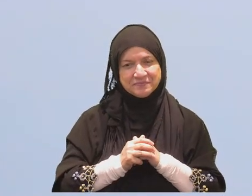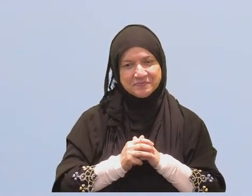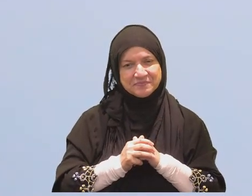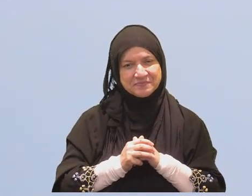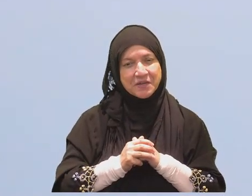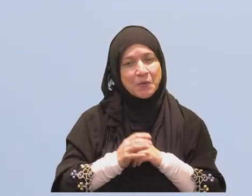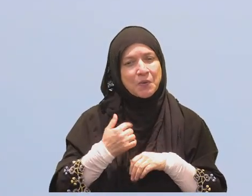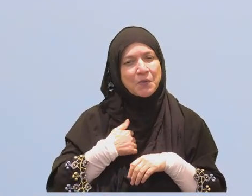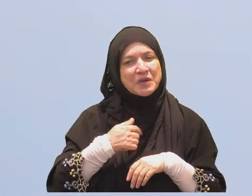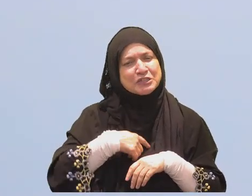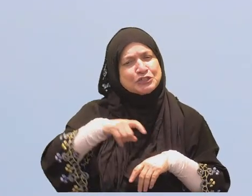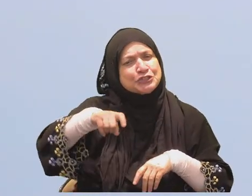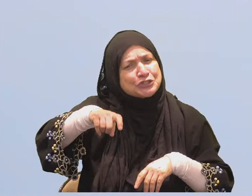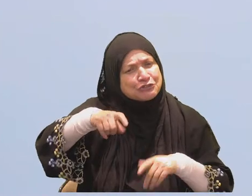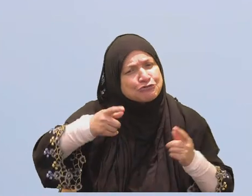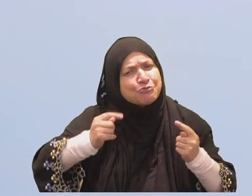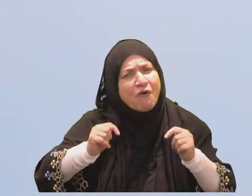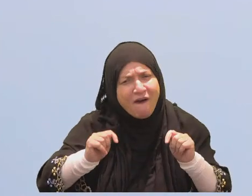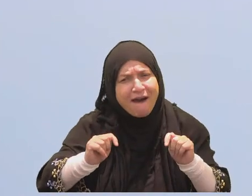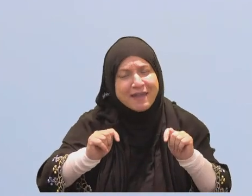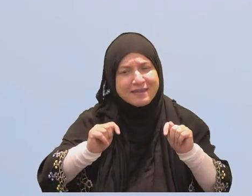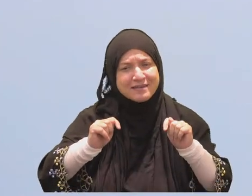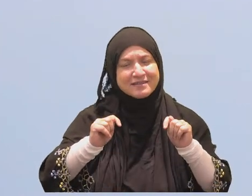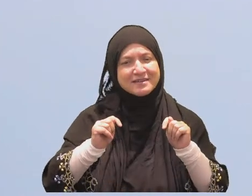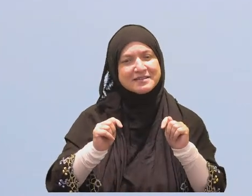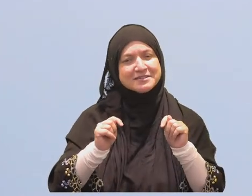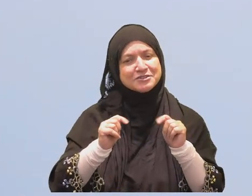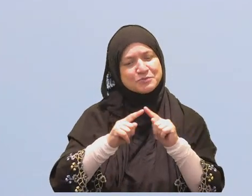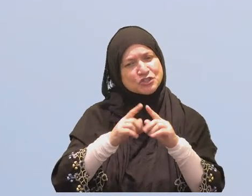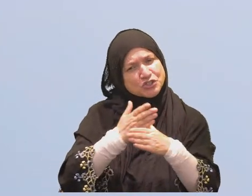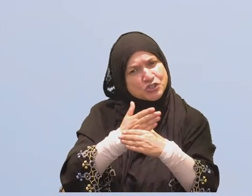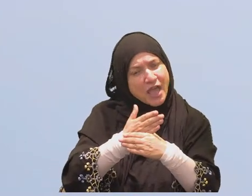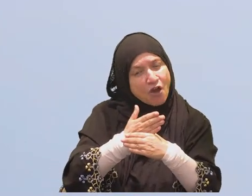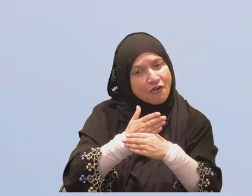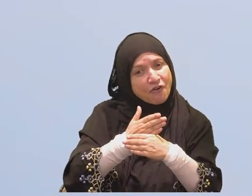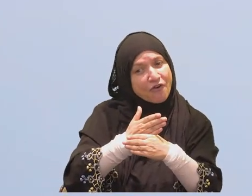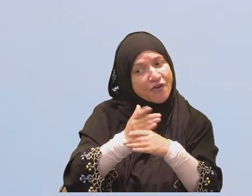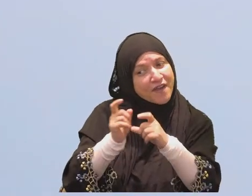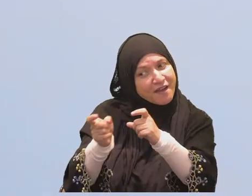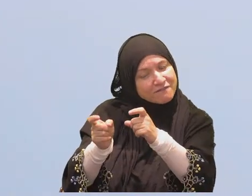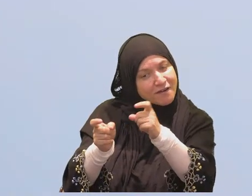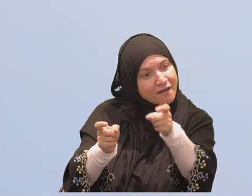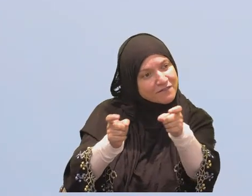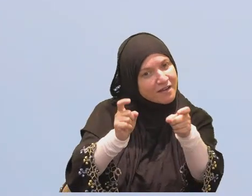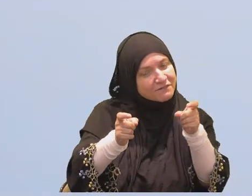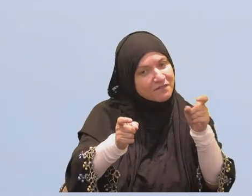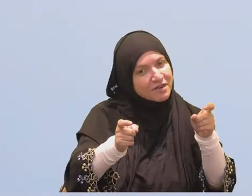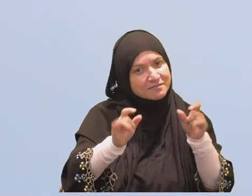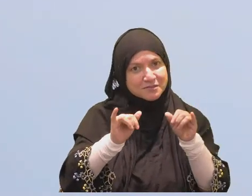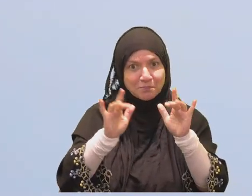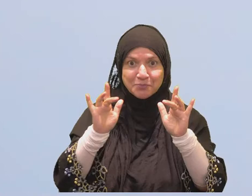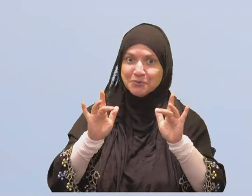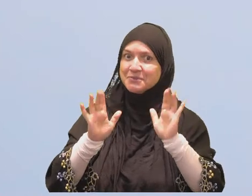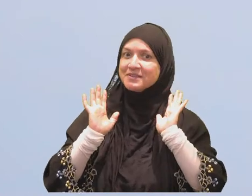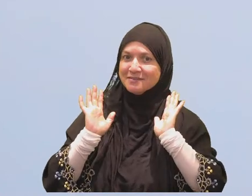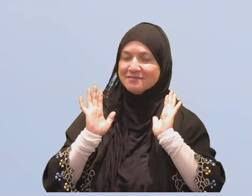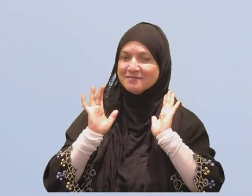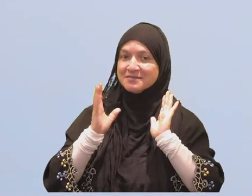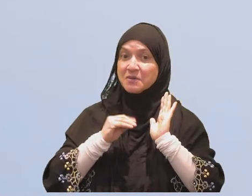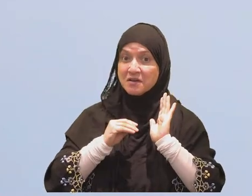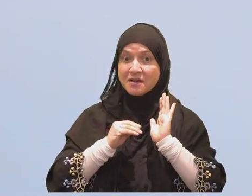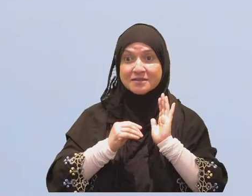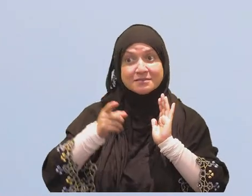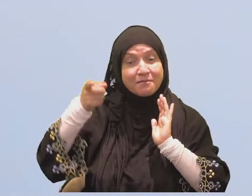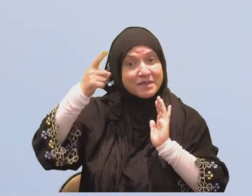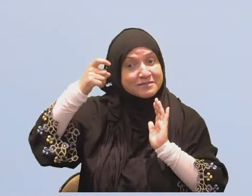Because that's the manifestation of our shukr. And it's Allah's been merciful unto us. I just came